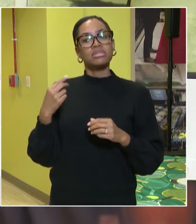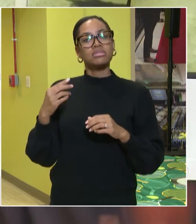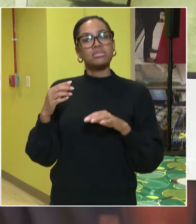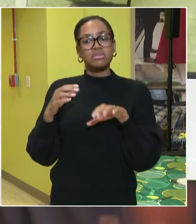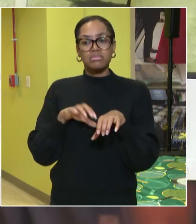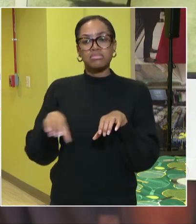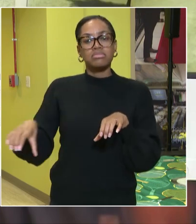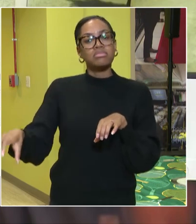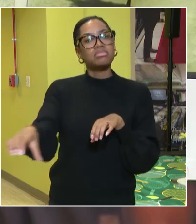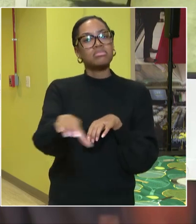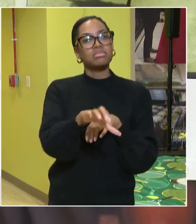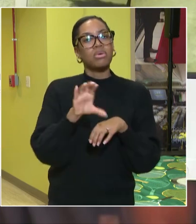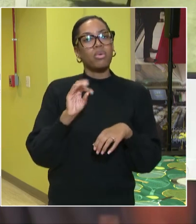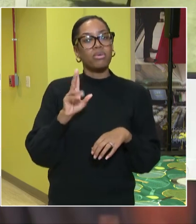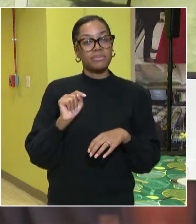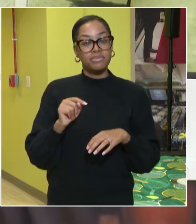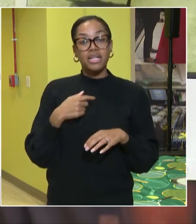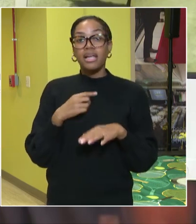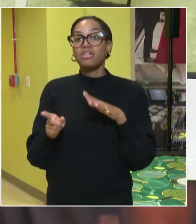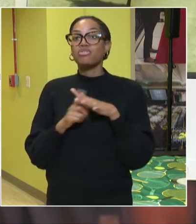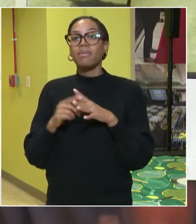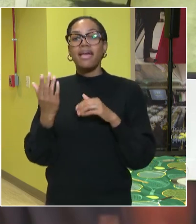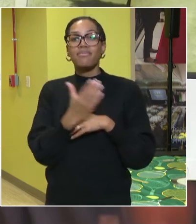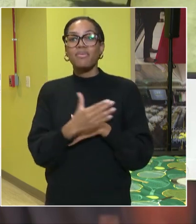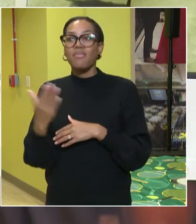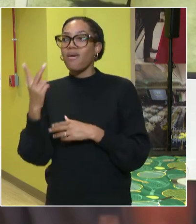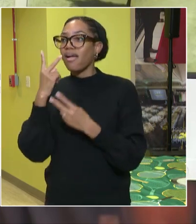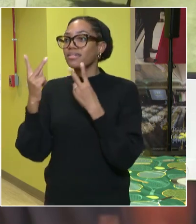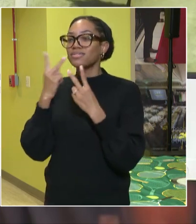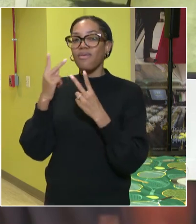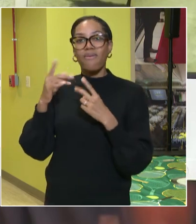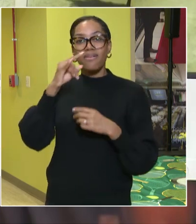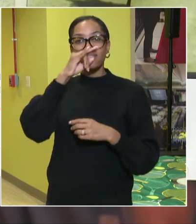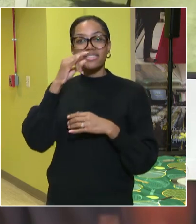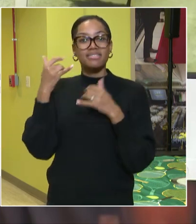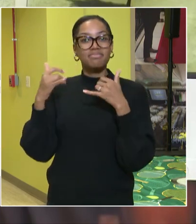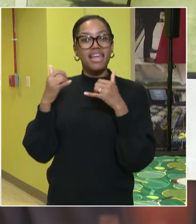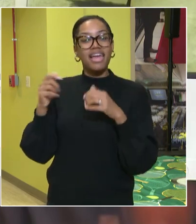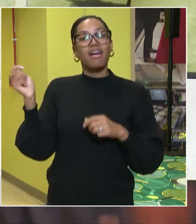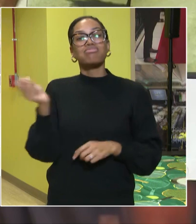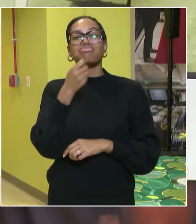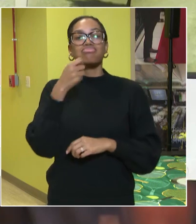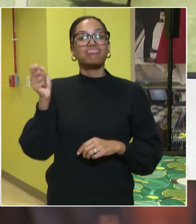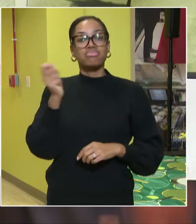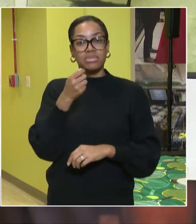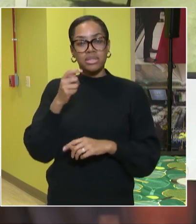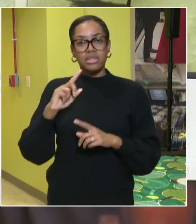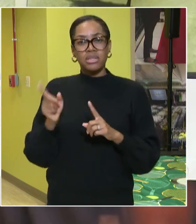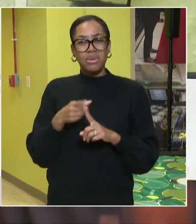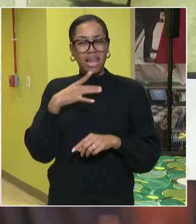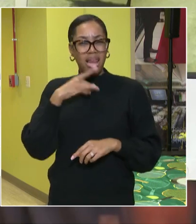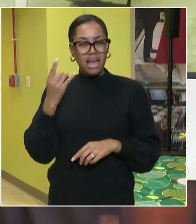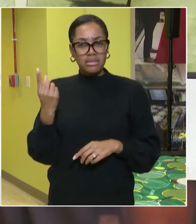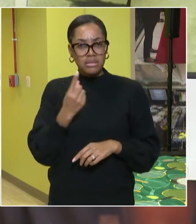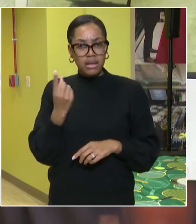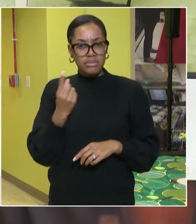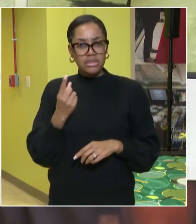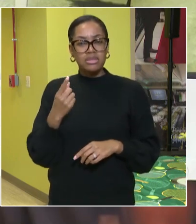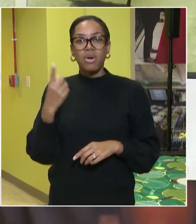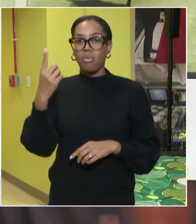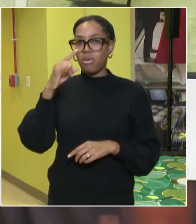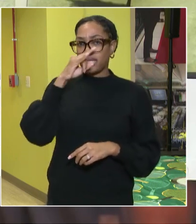every morning, and the kids would play. And then I would watch the kids, and when they didn't like something, one kid had big